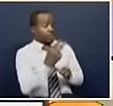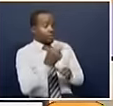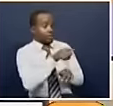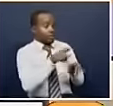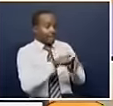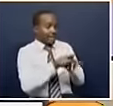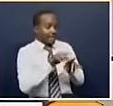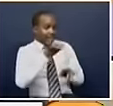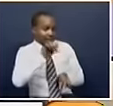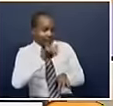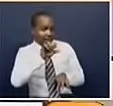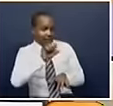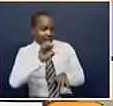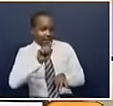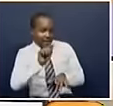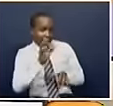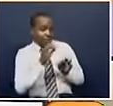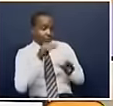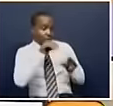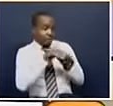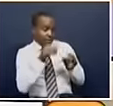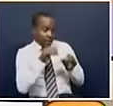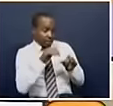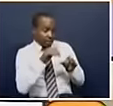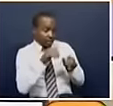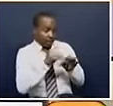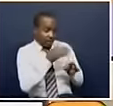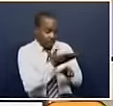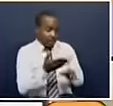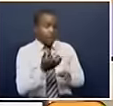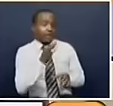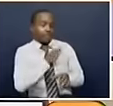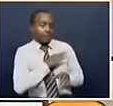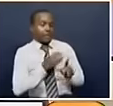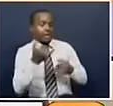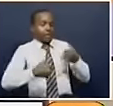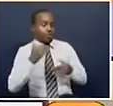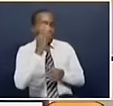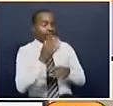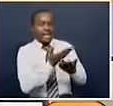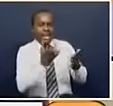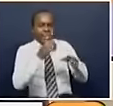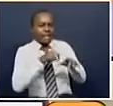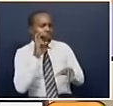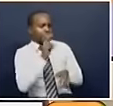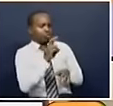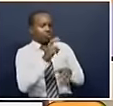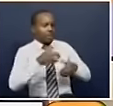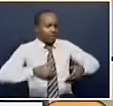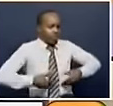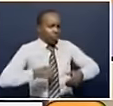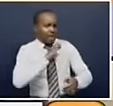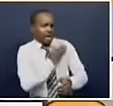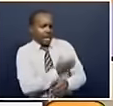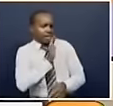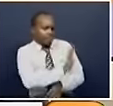we invest in them, then we'll be able to enjoy the dividend. You know, every time you look at the youth and you look at the energy they have,